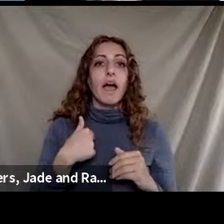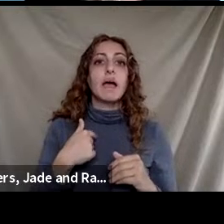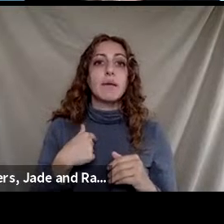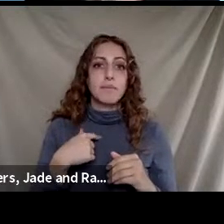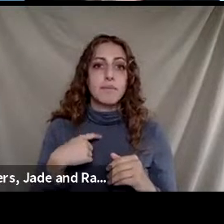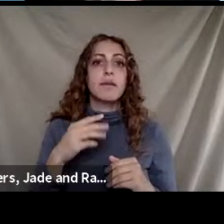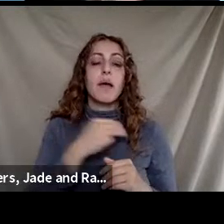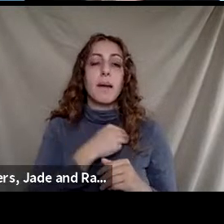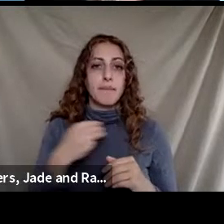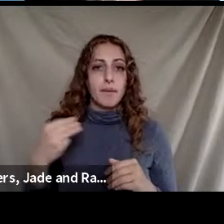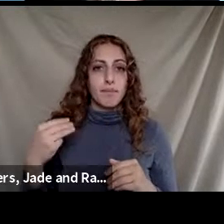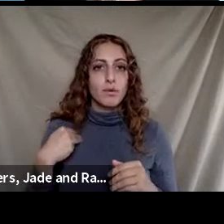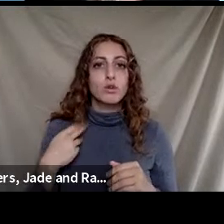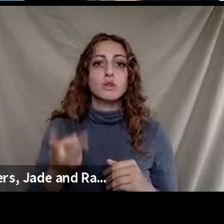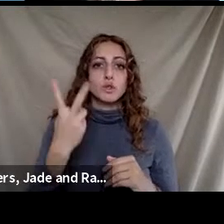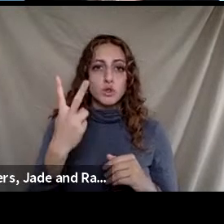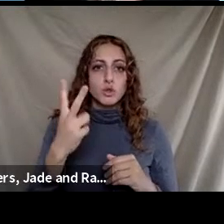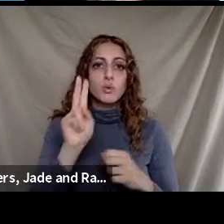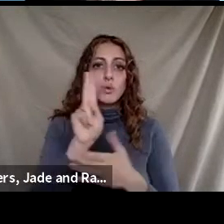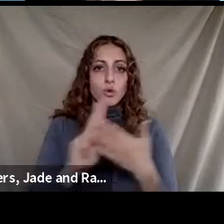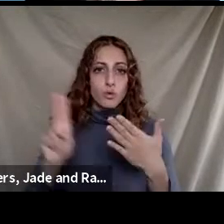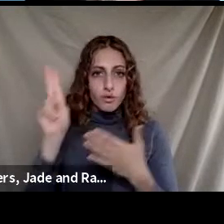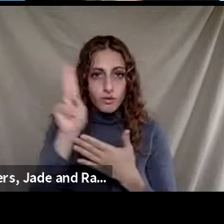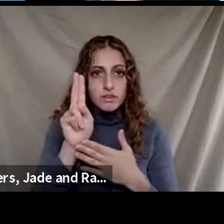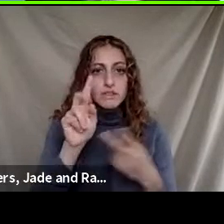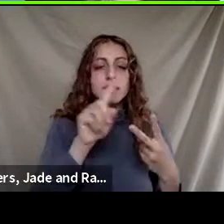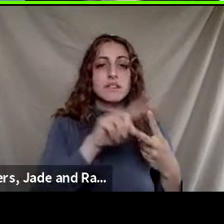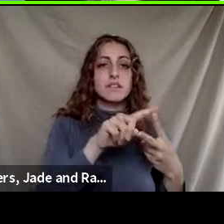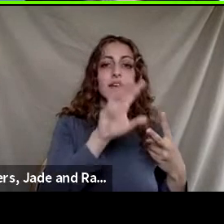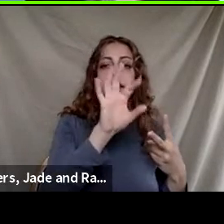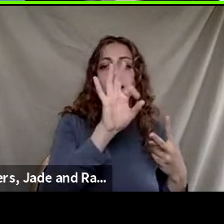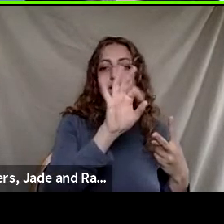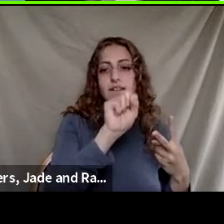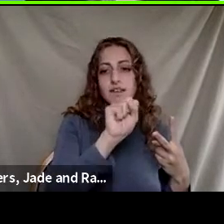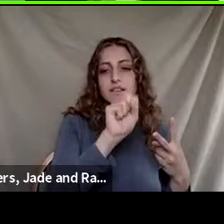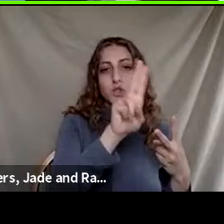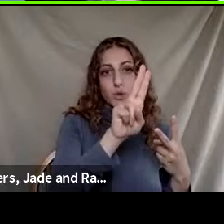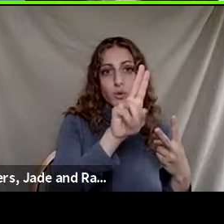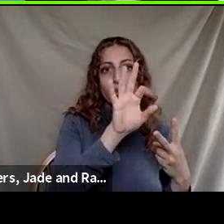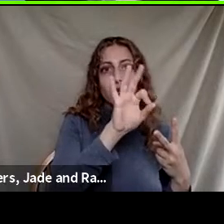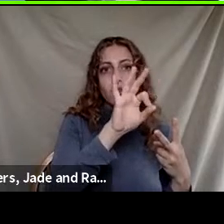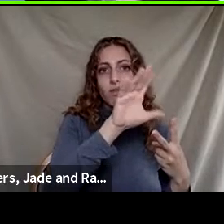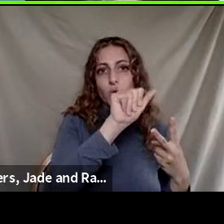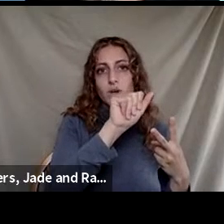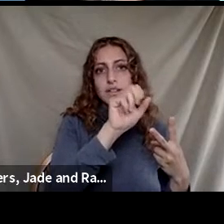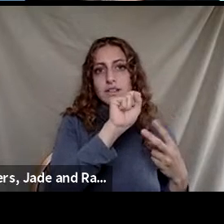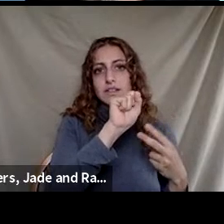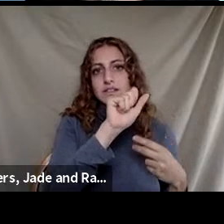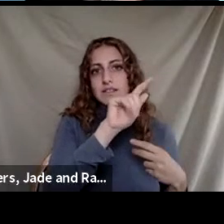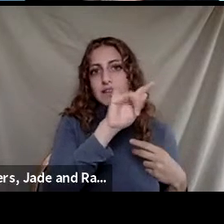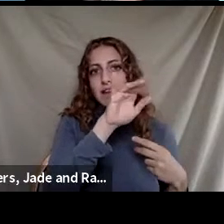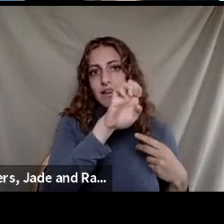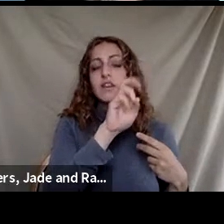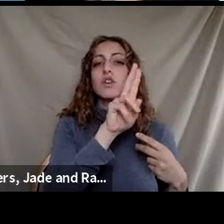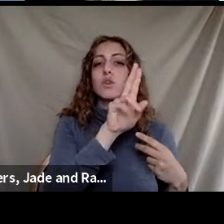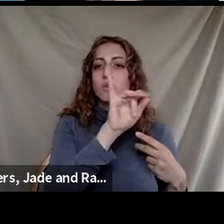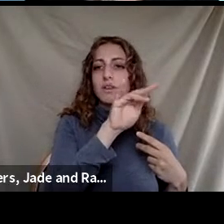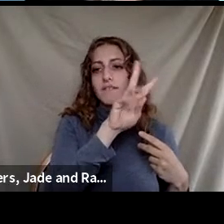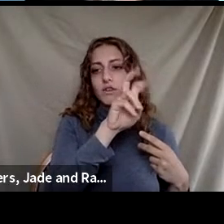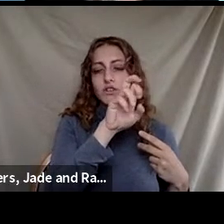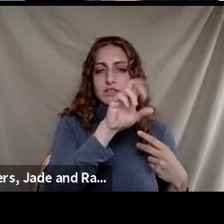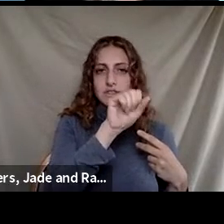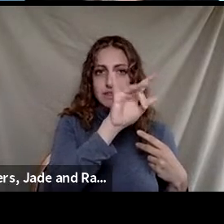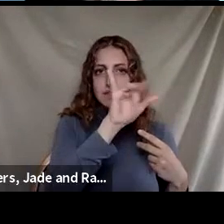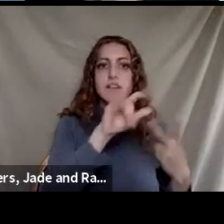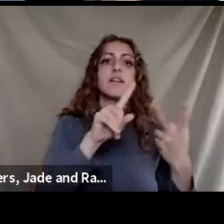two independent universities. One is Florida State University, and the other one is Florida A&M University. And